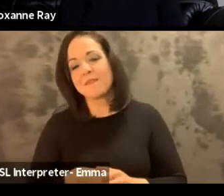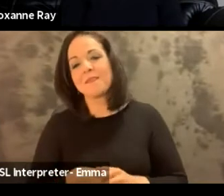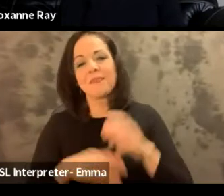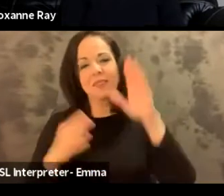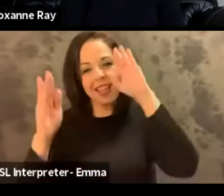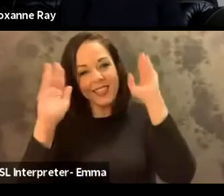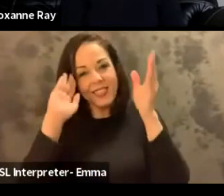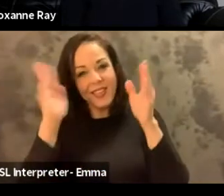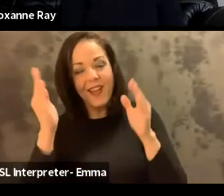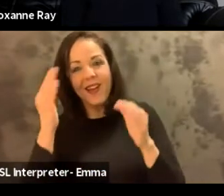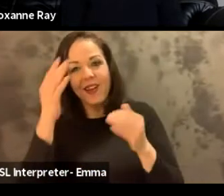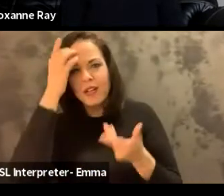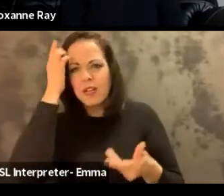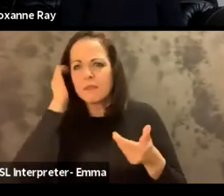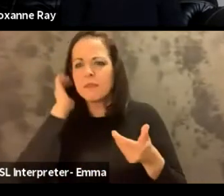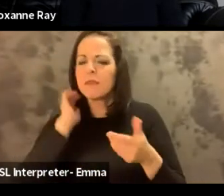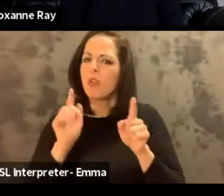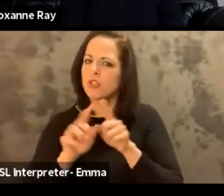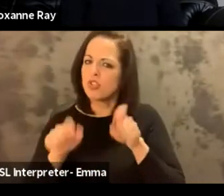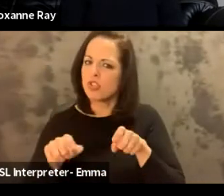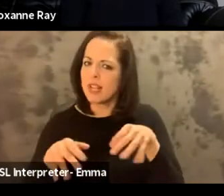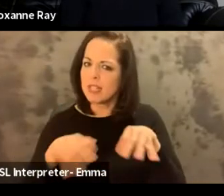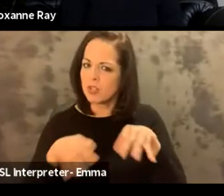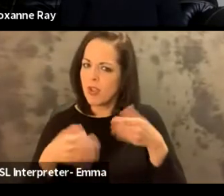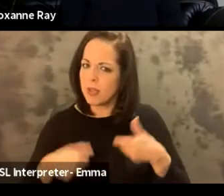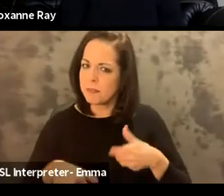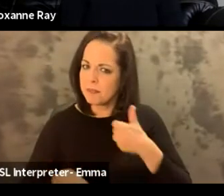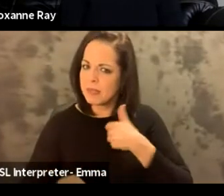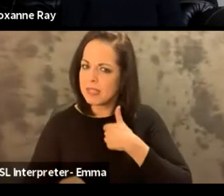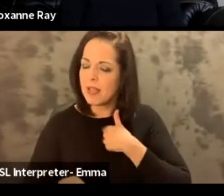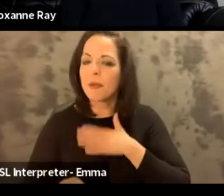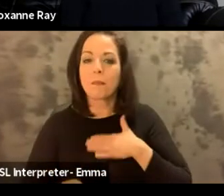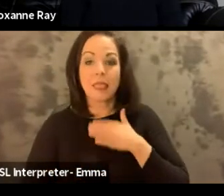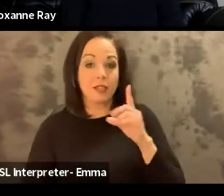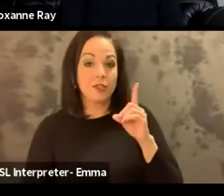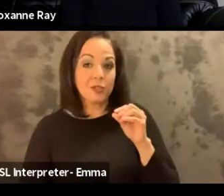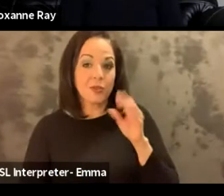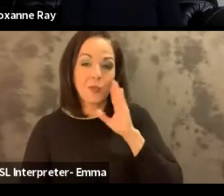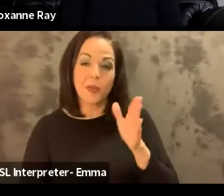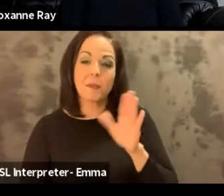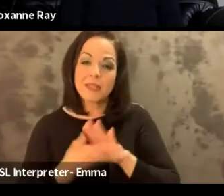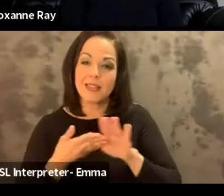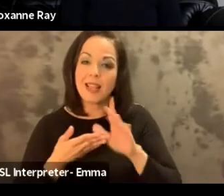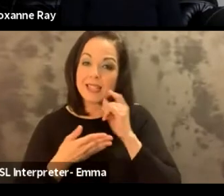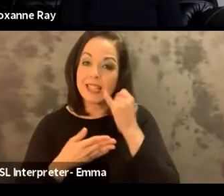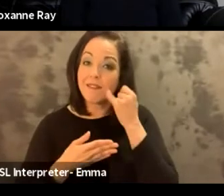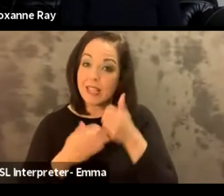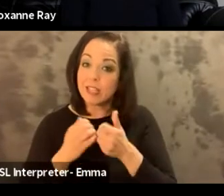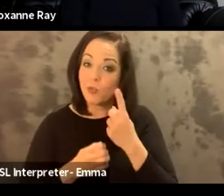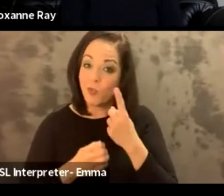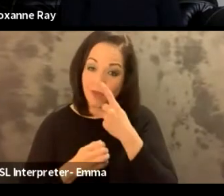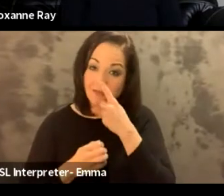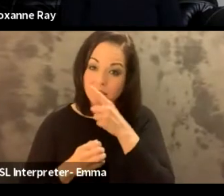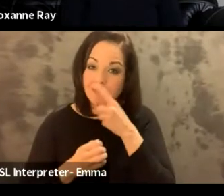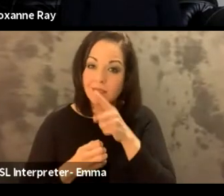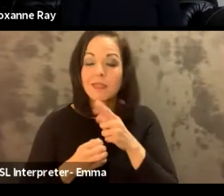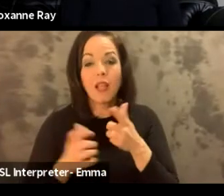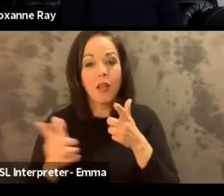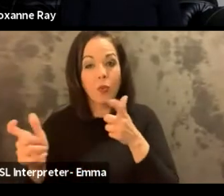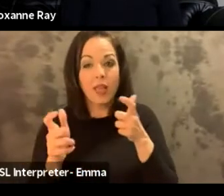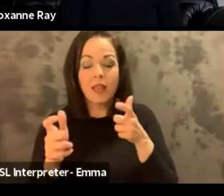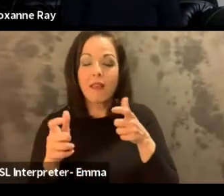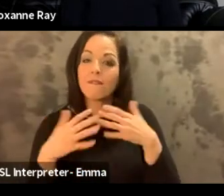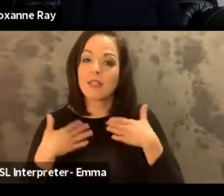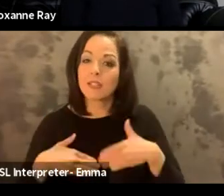Hello, Nabra, should I also describe myself or what are Please you thinking? do. Yes, it would be lovely if each person would give a quick physical description as